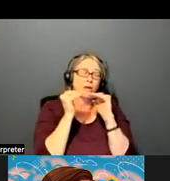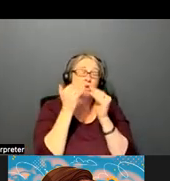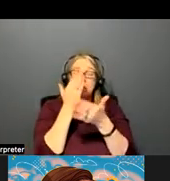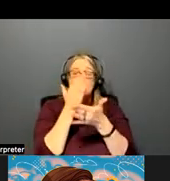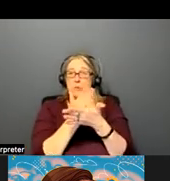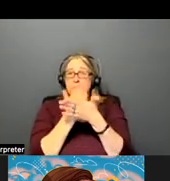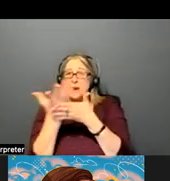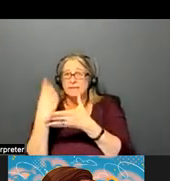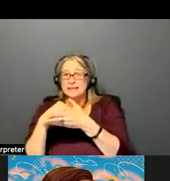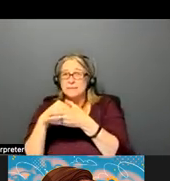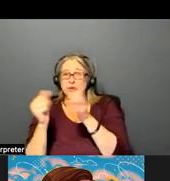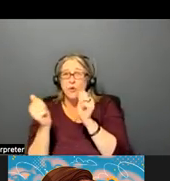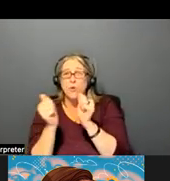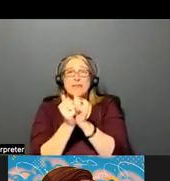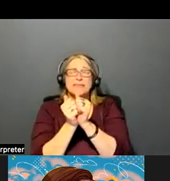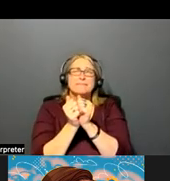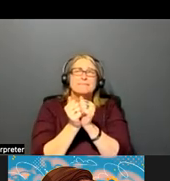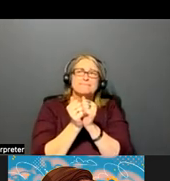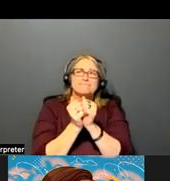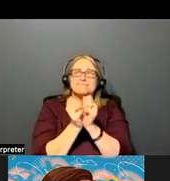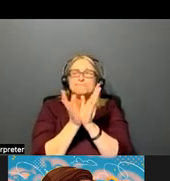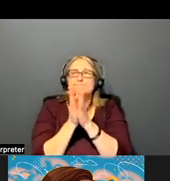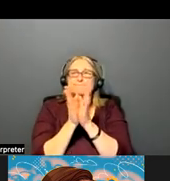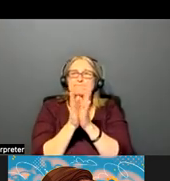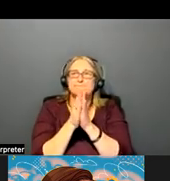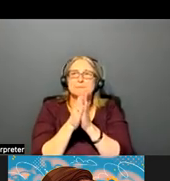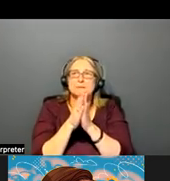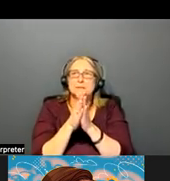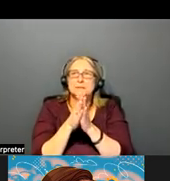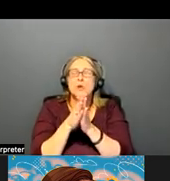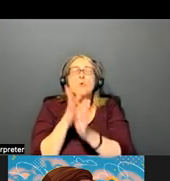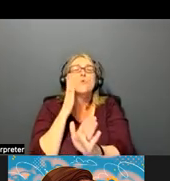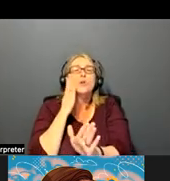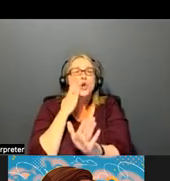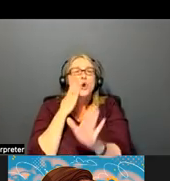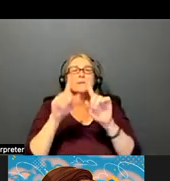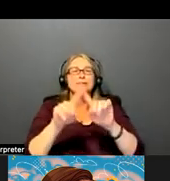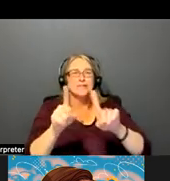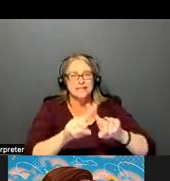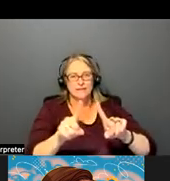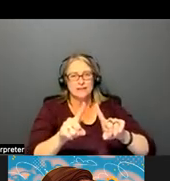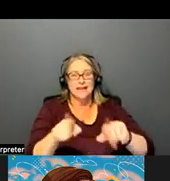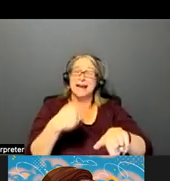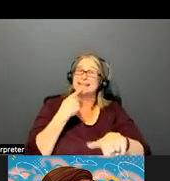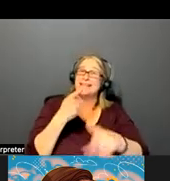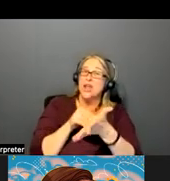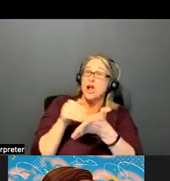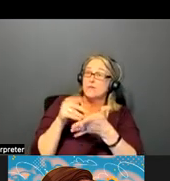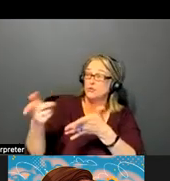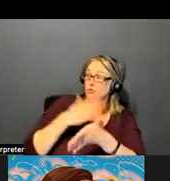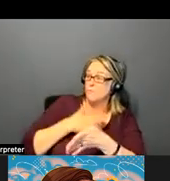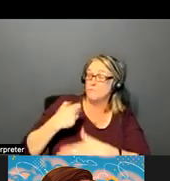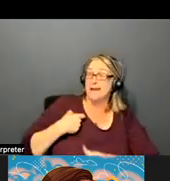an understanding that there's a difference between, and this is something I say a lot to my staff